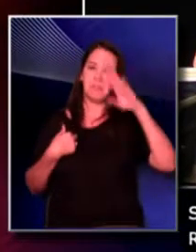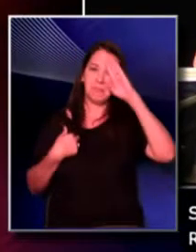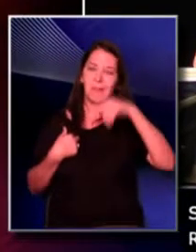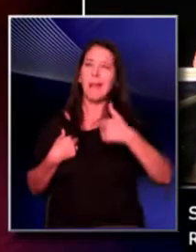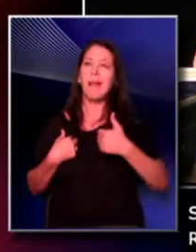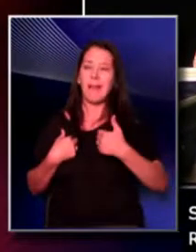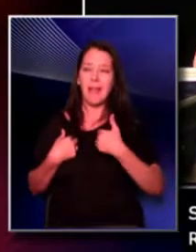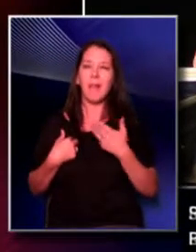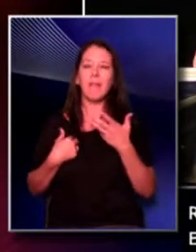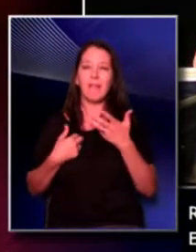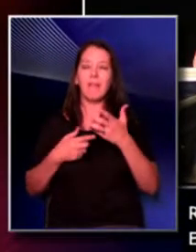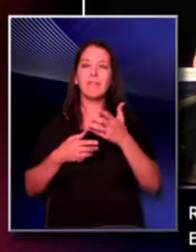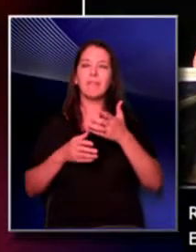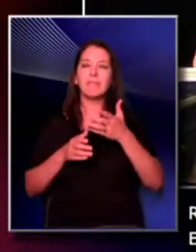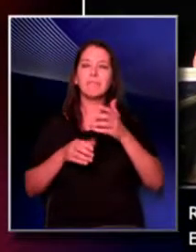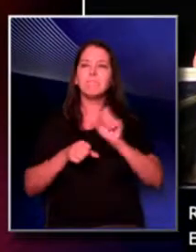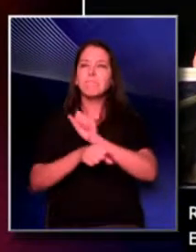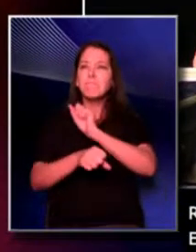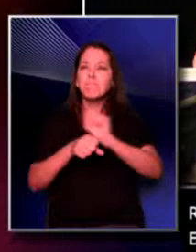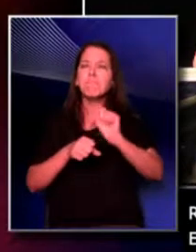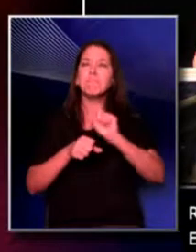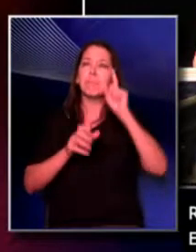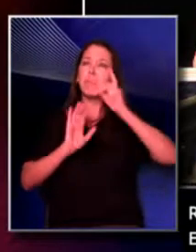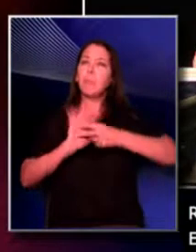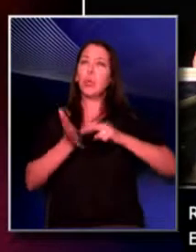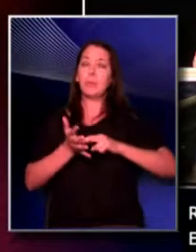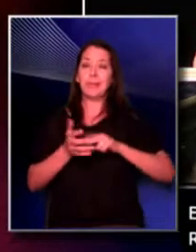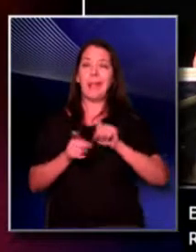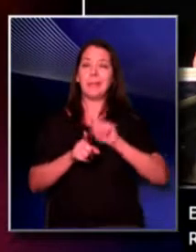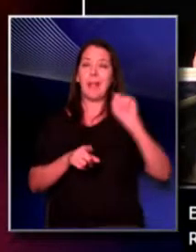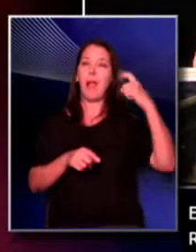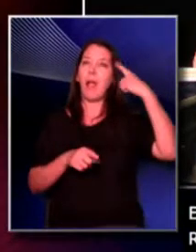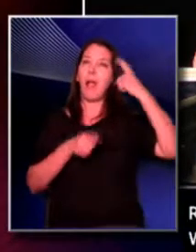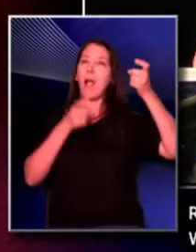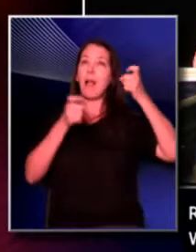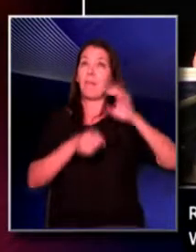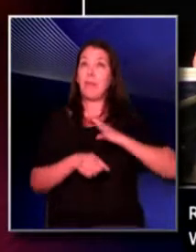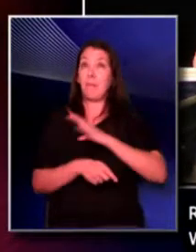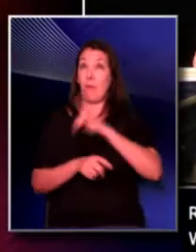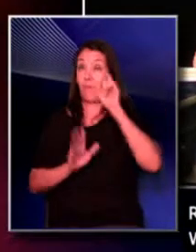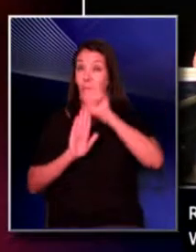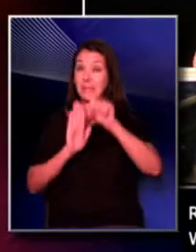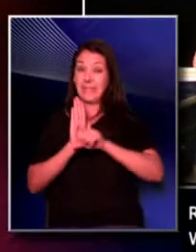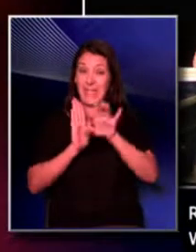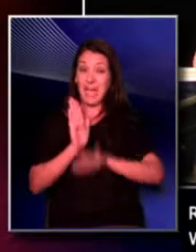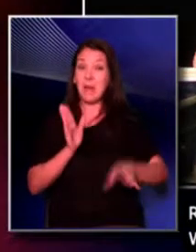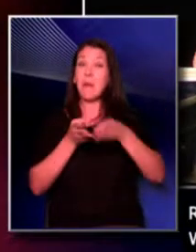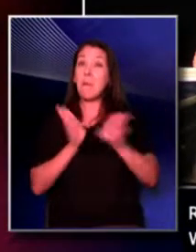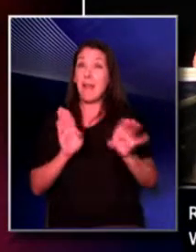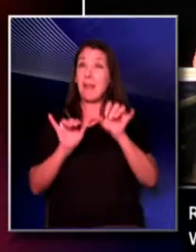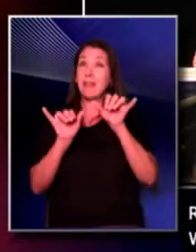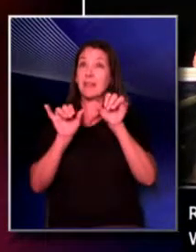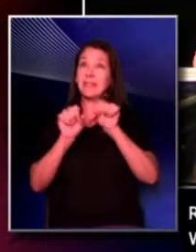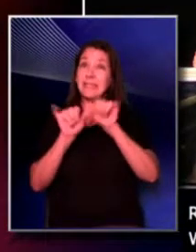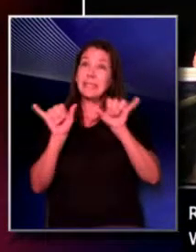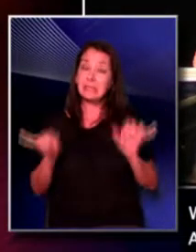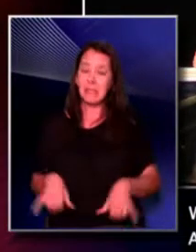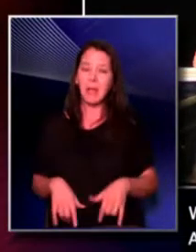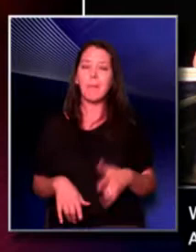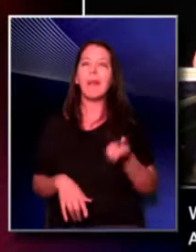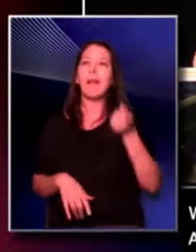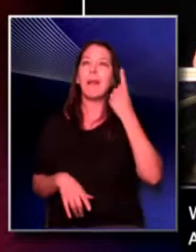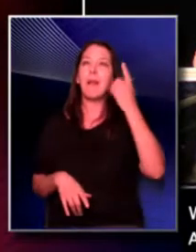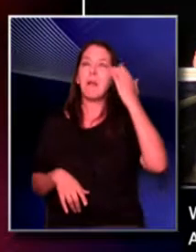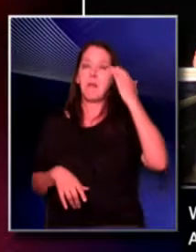function somewhat uniquely as a governing board for a statewide system. I know that there are some